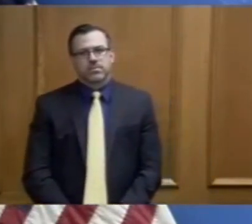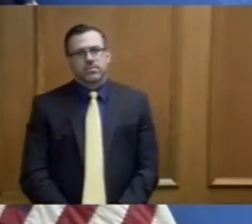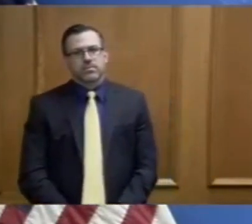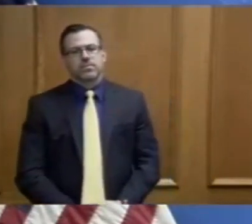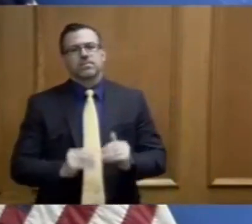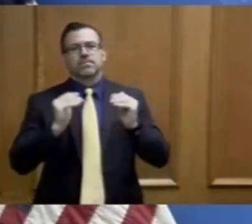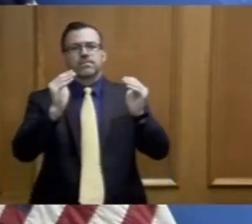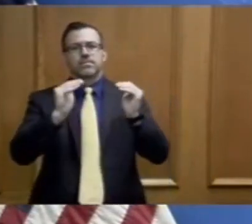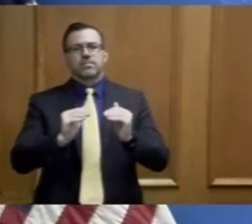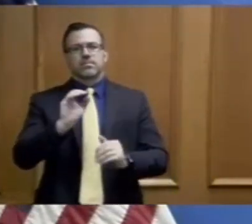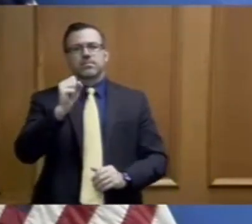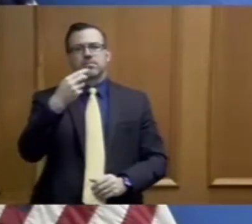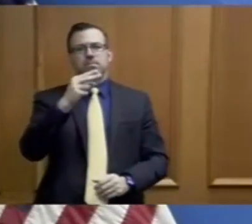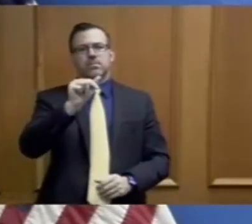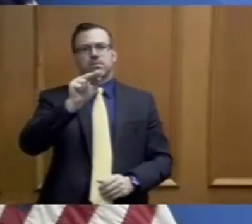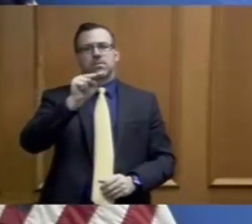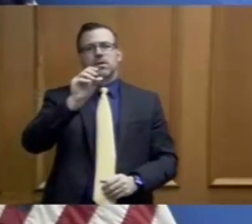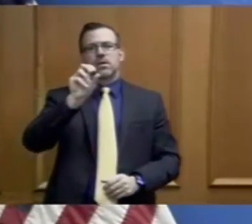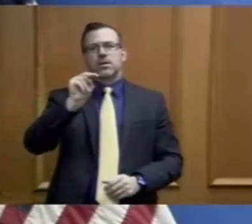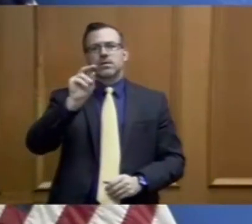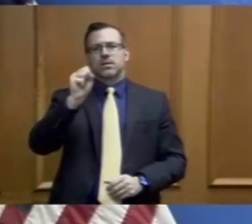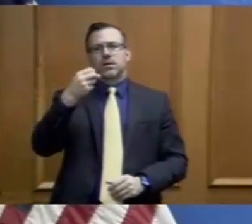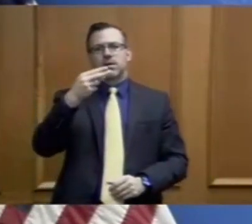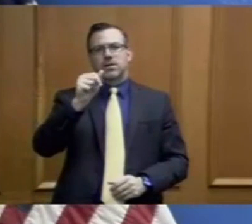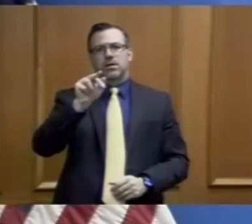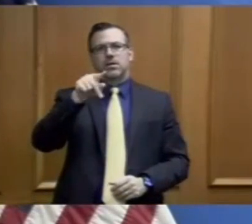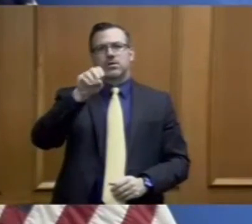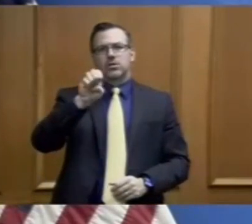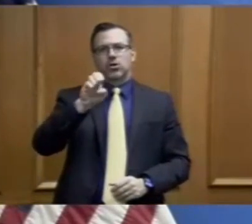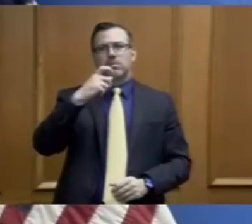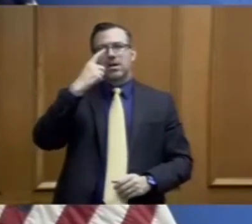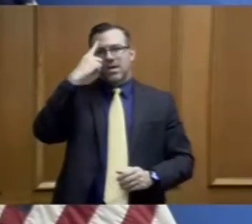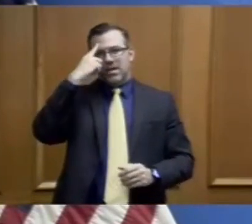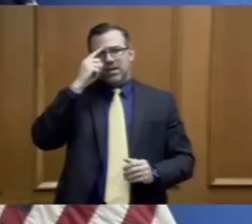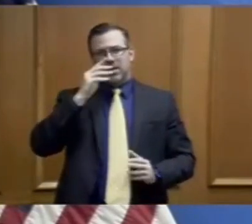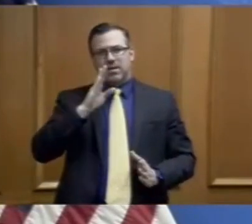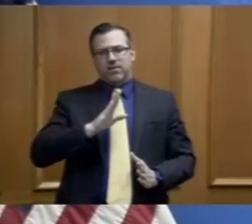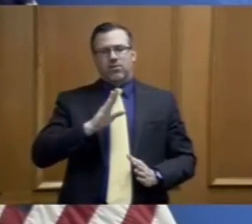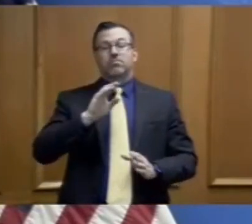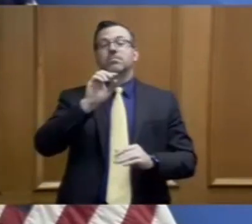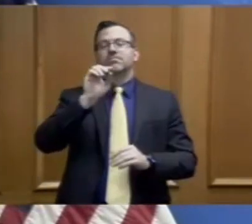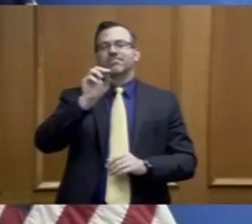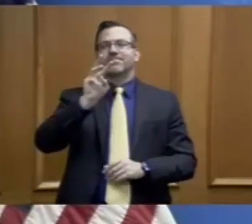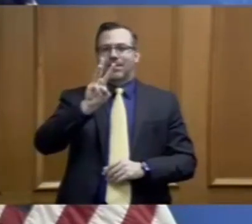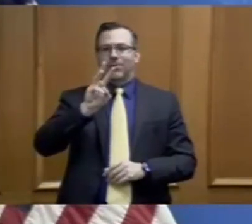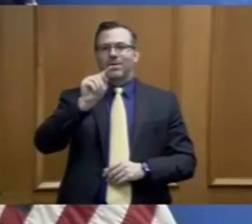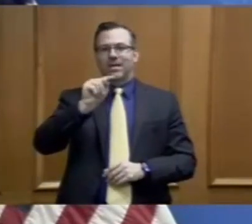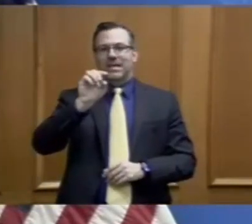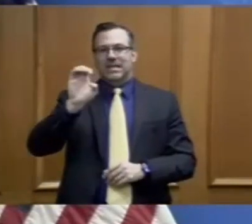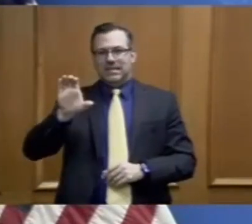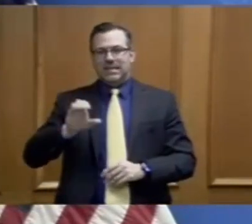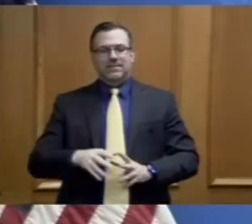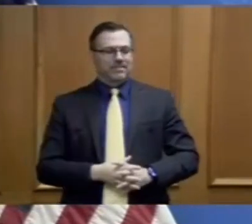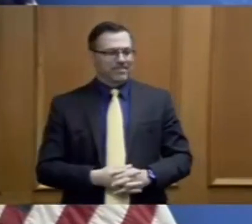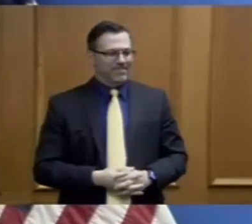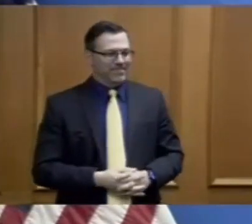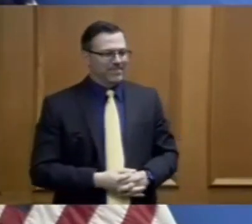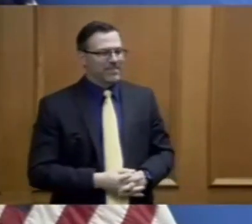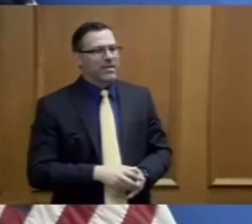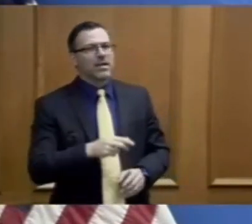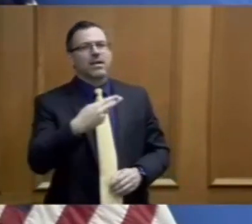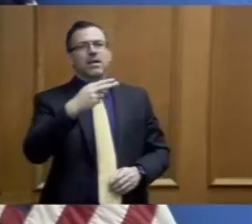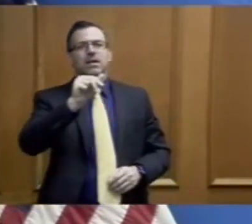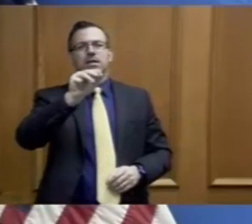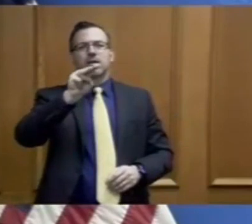Next, we'll go to Shannon Sharp with WTVC. Shannon, your line is open. Governor, Hamilton County